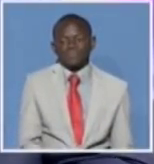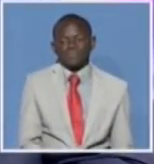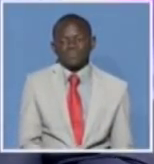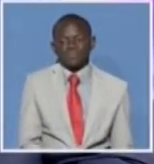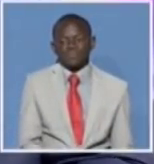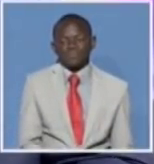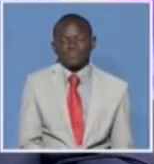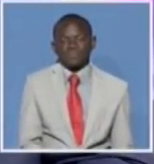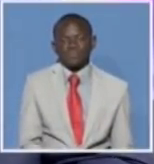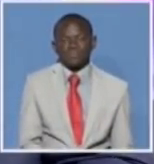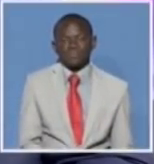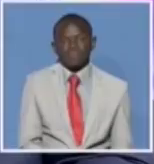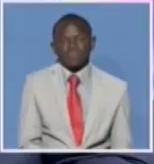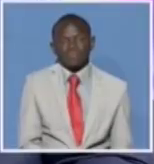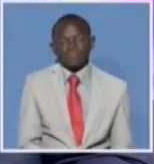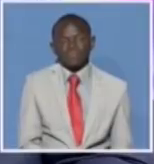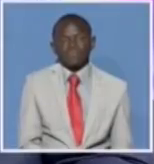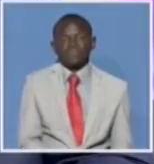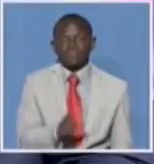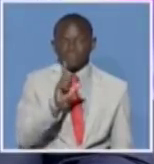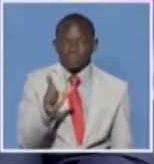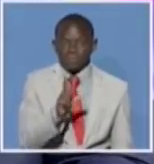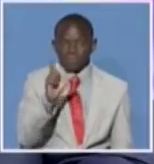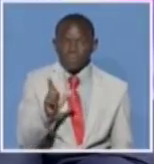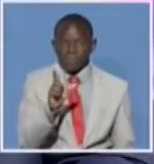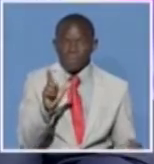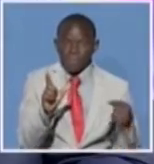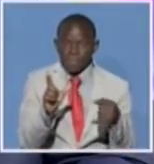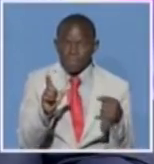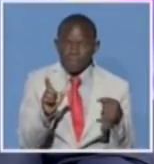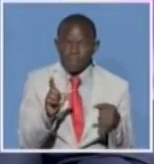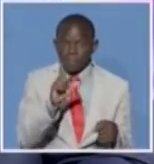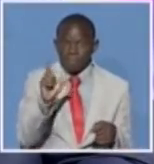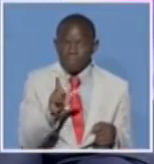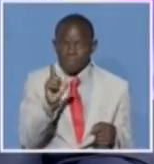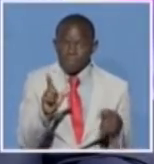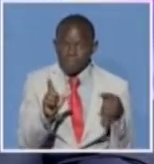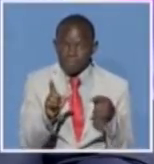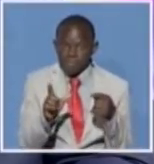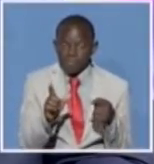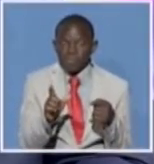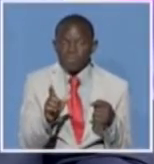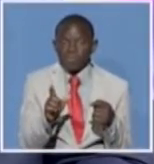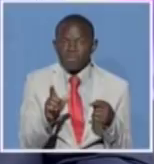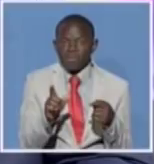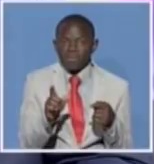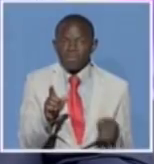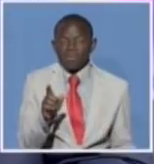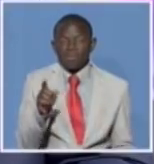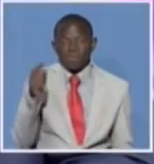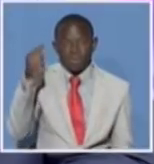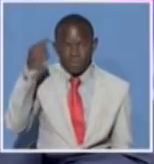of examination, the government set up a body